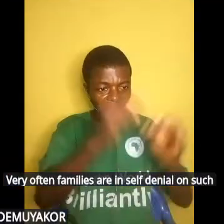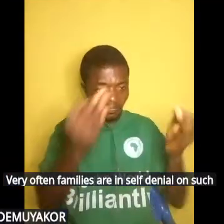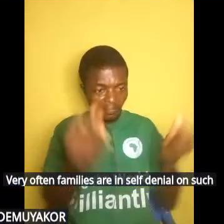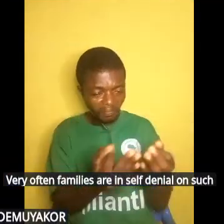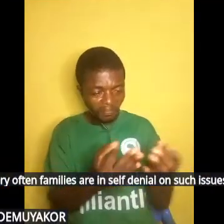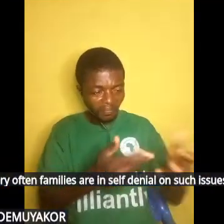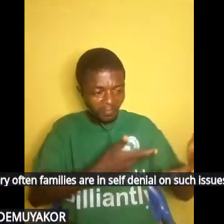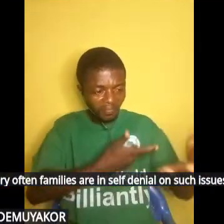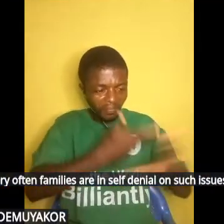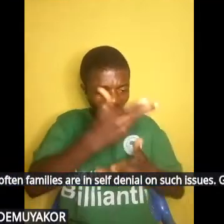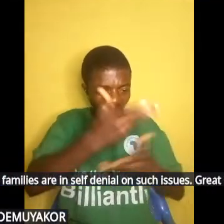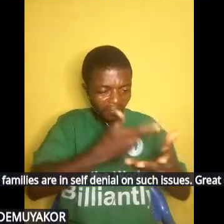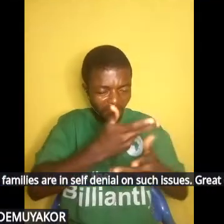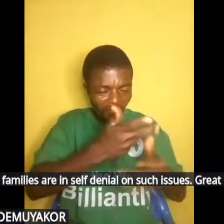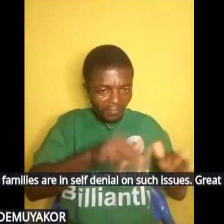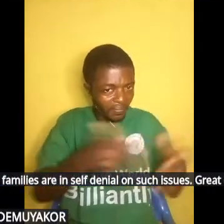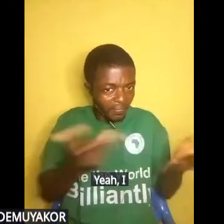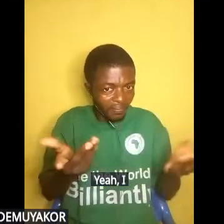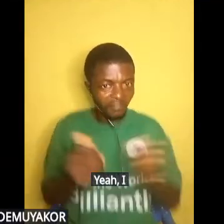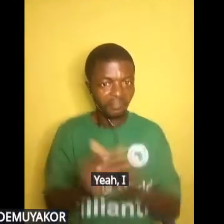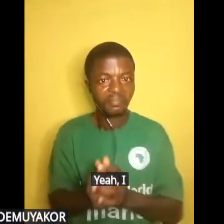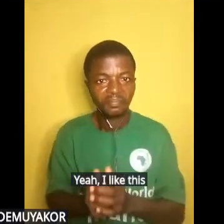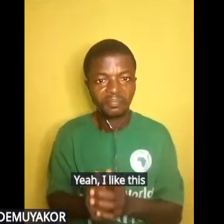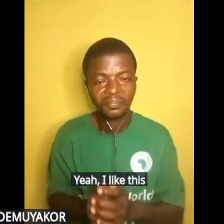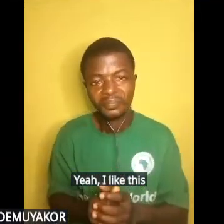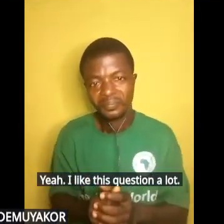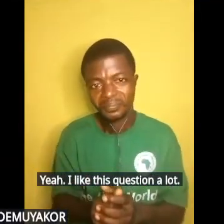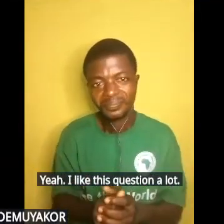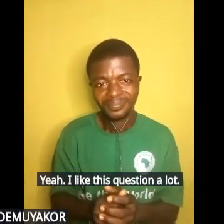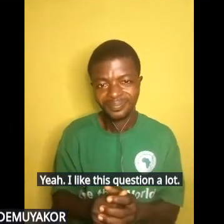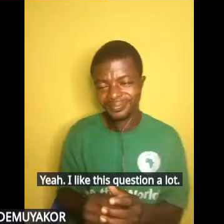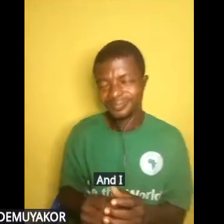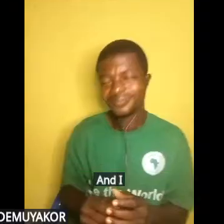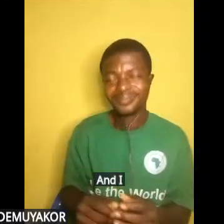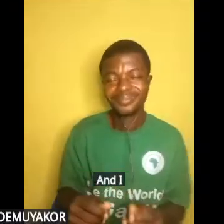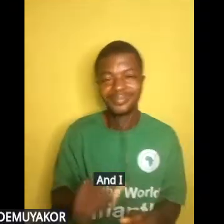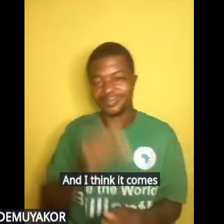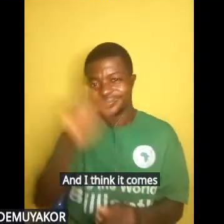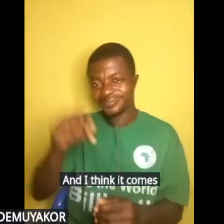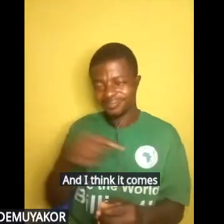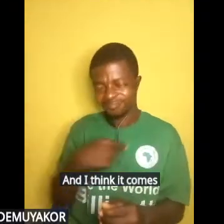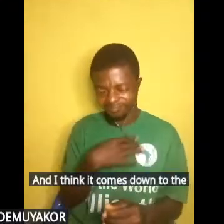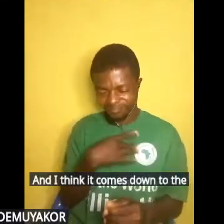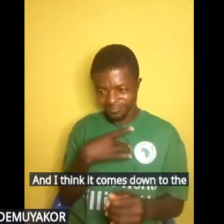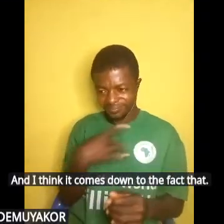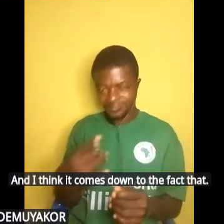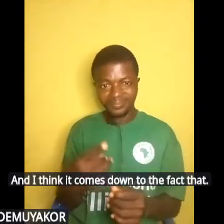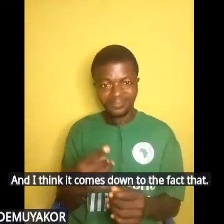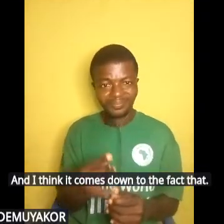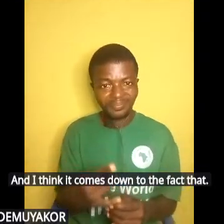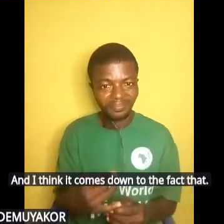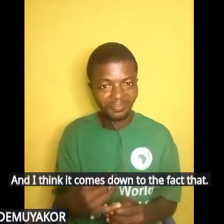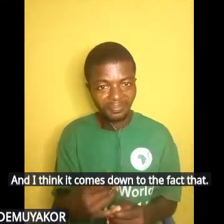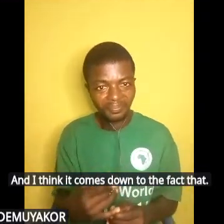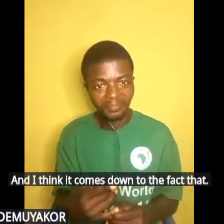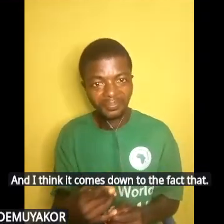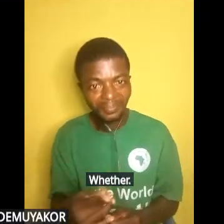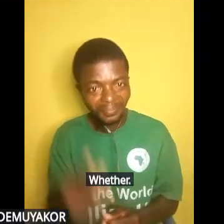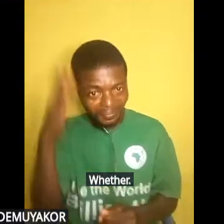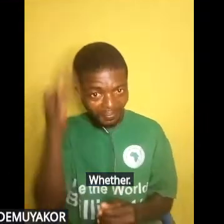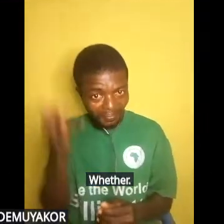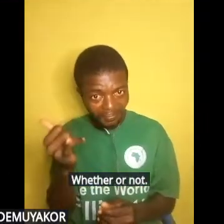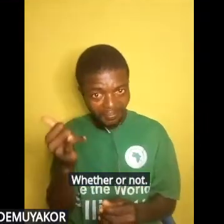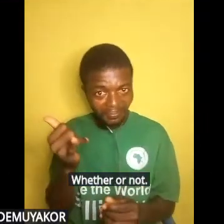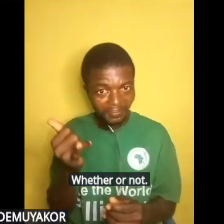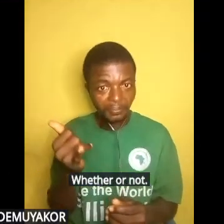issues. Great question. Yeah, I like this question a lot. And I think it comes down to the fact that whether or not